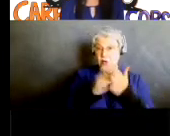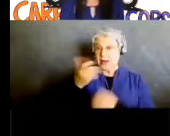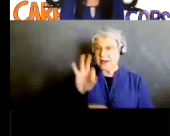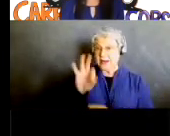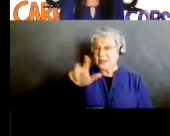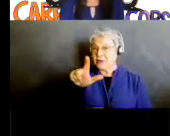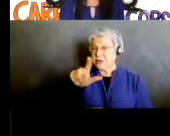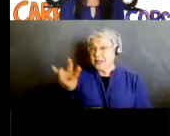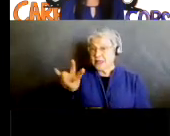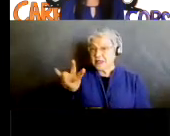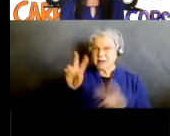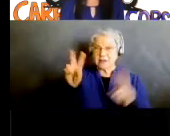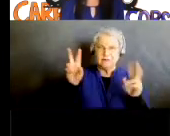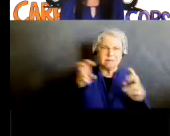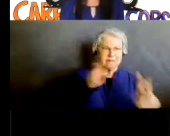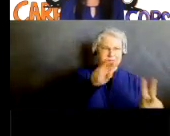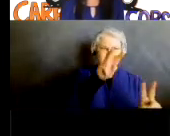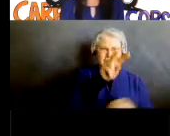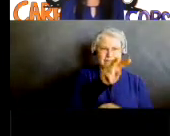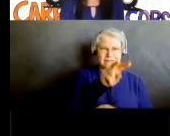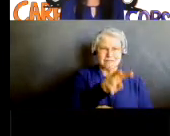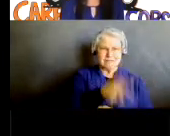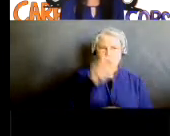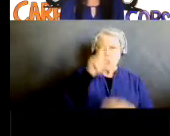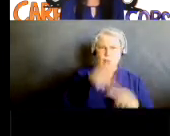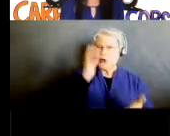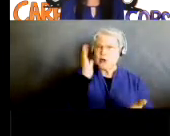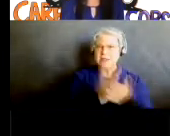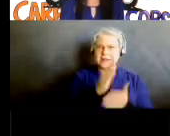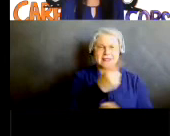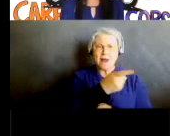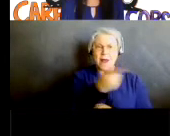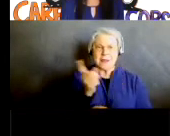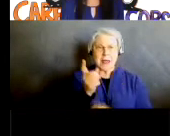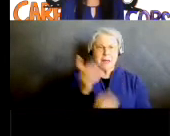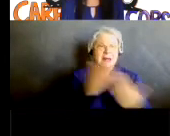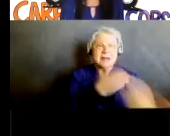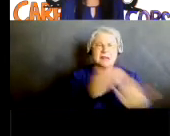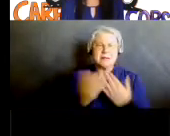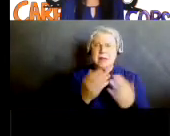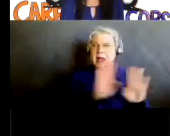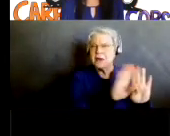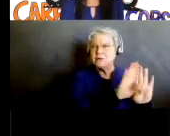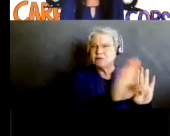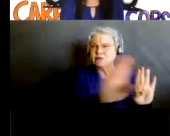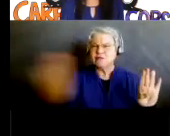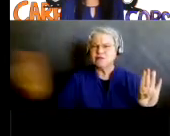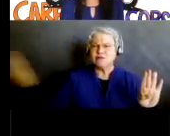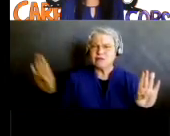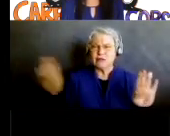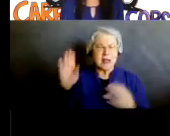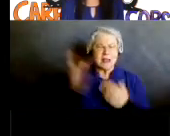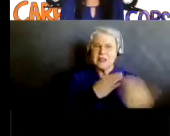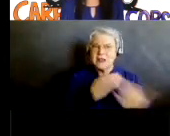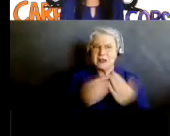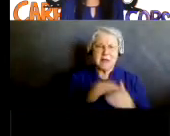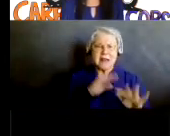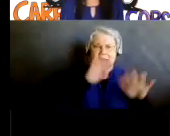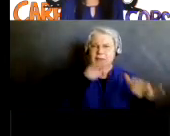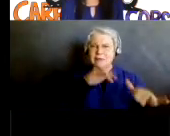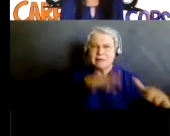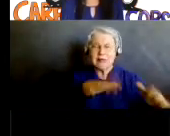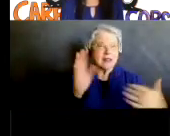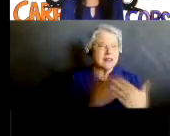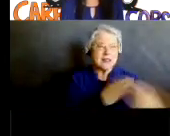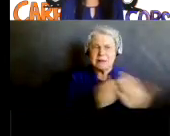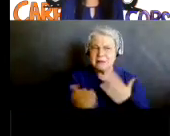them. Not even a Chinese wall 9,000 miles in length and built over rivers and deserts and mountains and along seashores would seem to